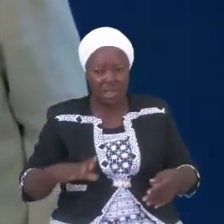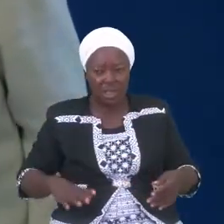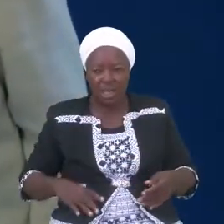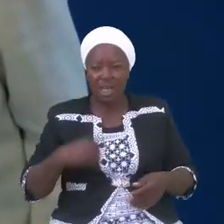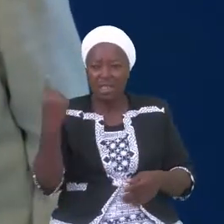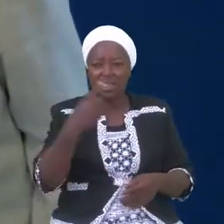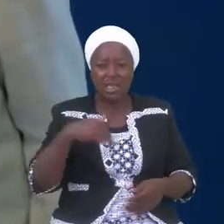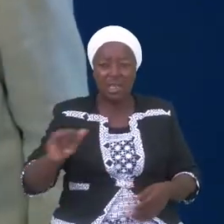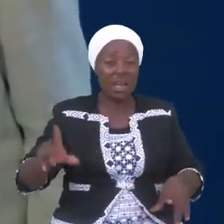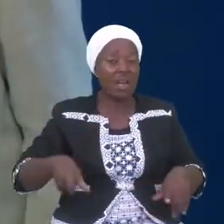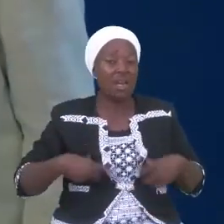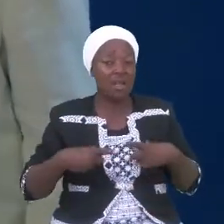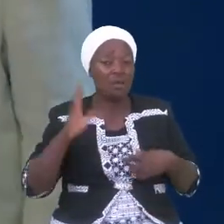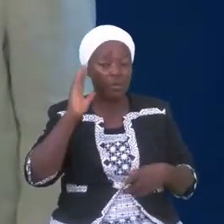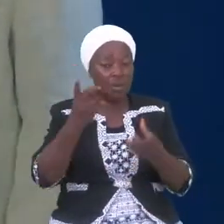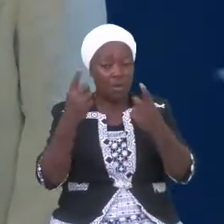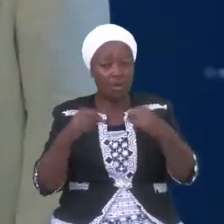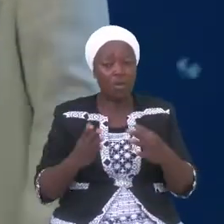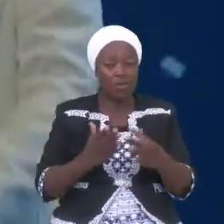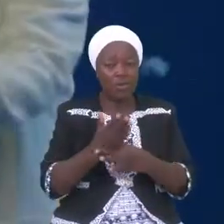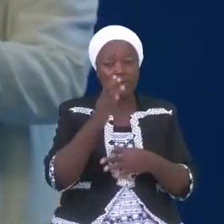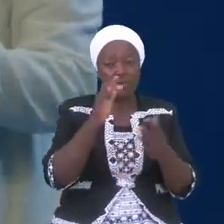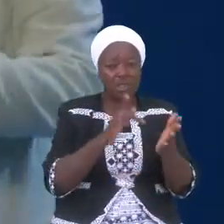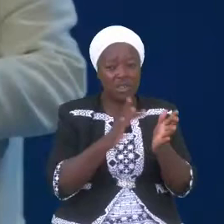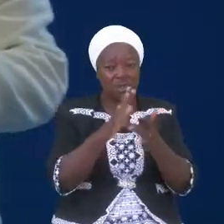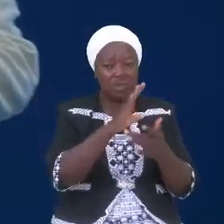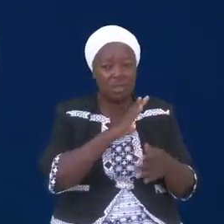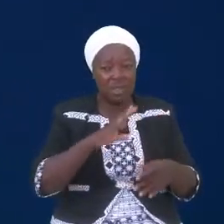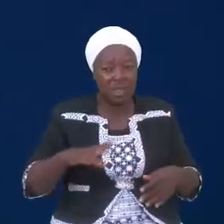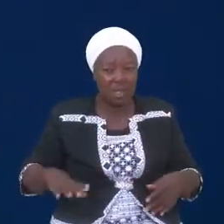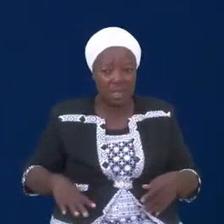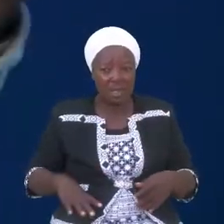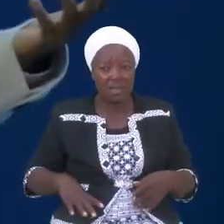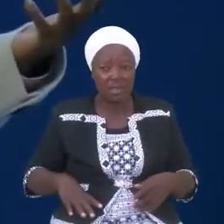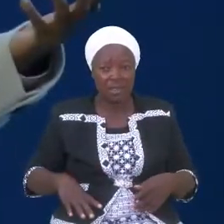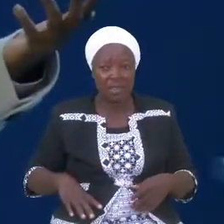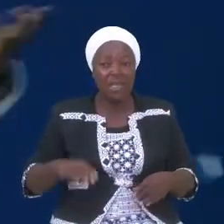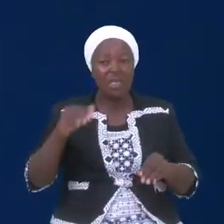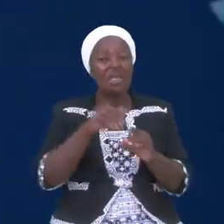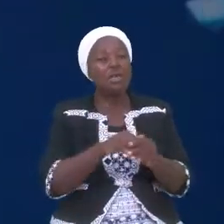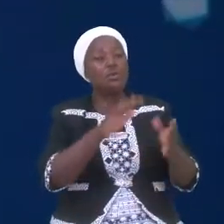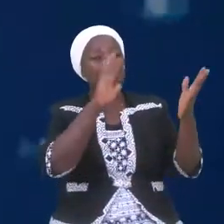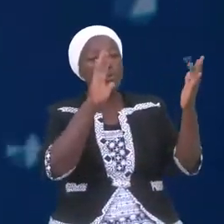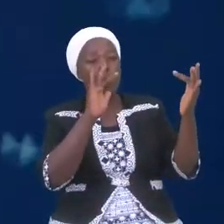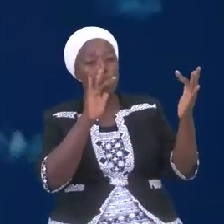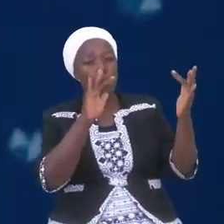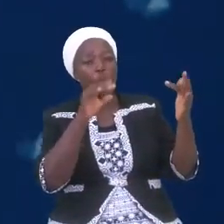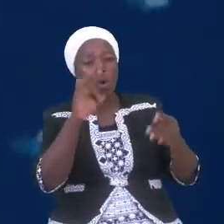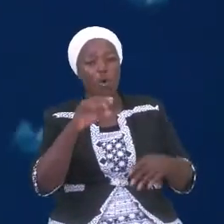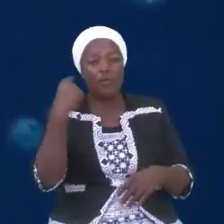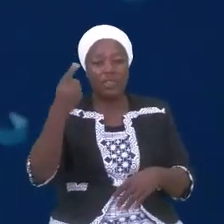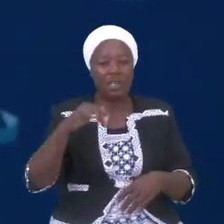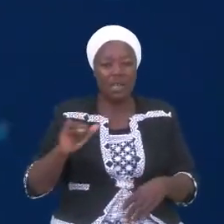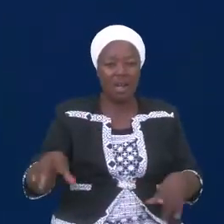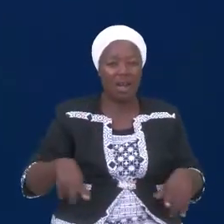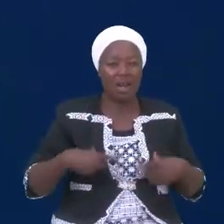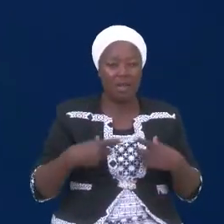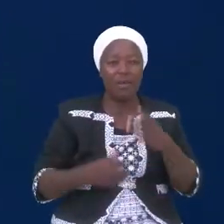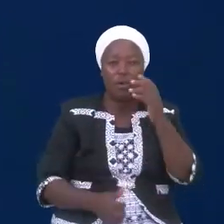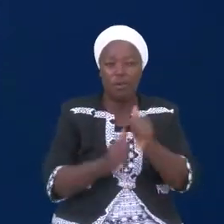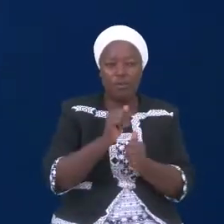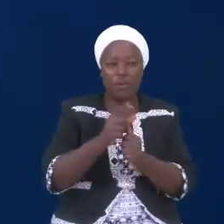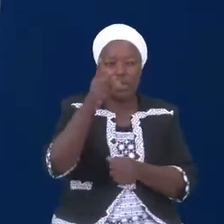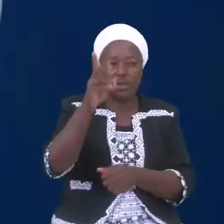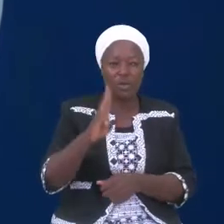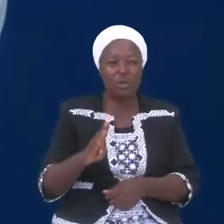Eternal life will come through Jesus Christ in hope of eternal life, which